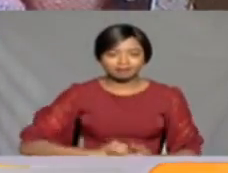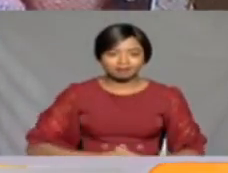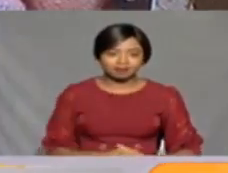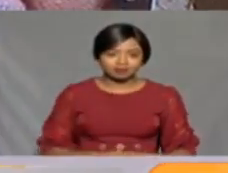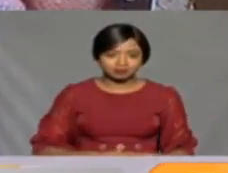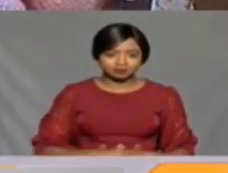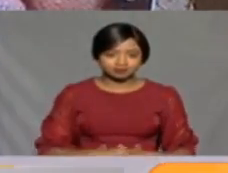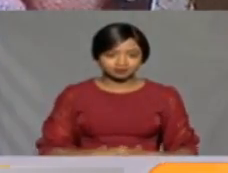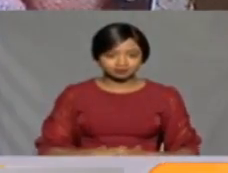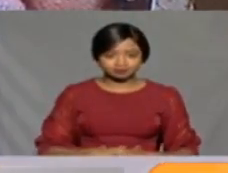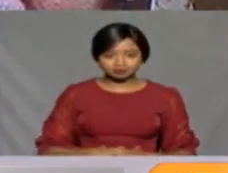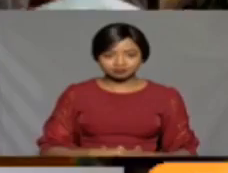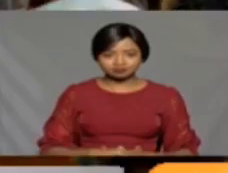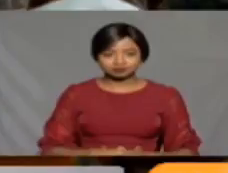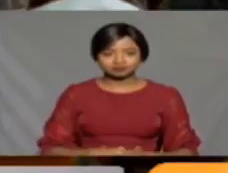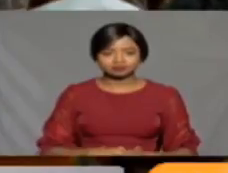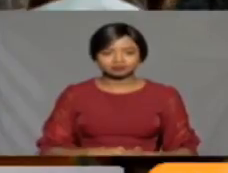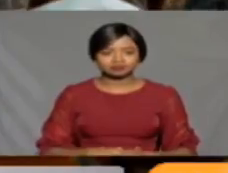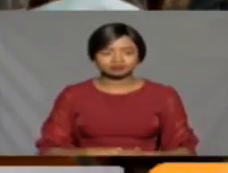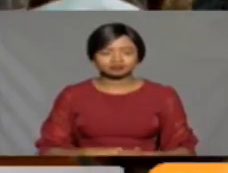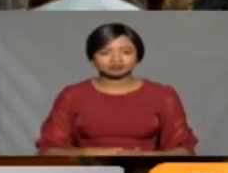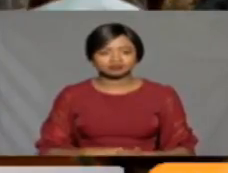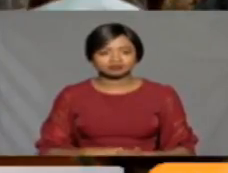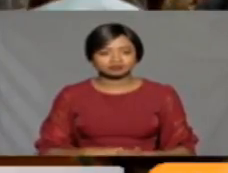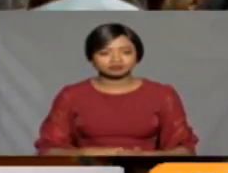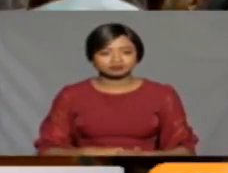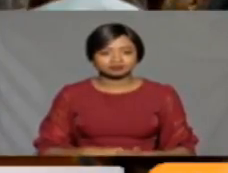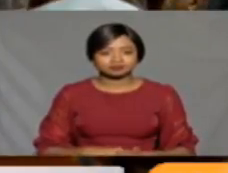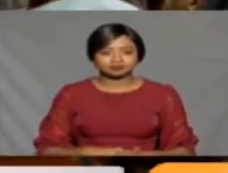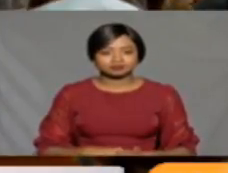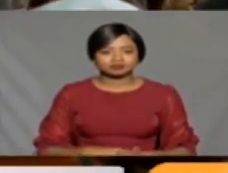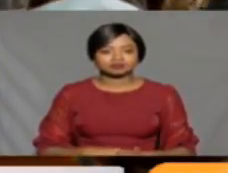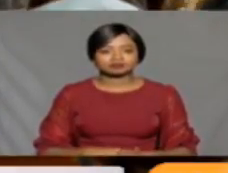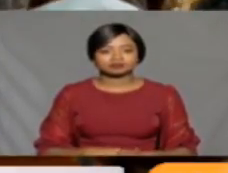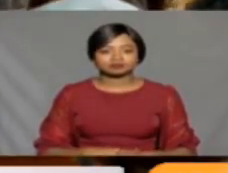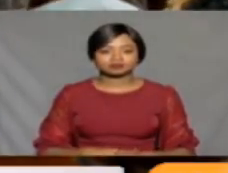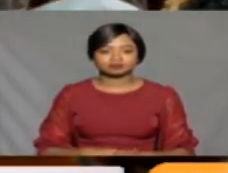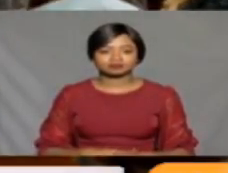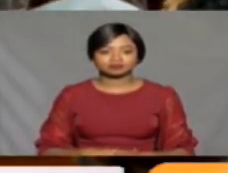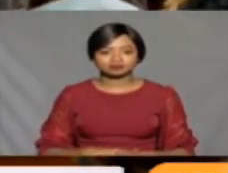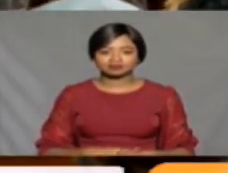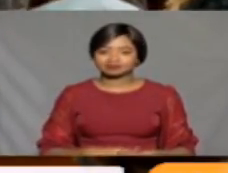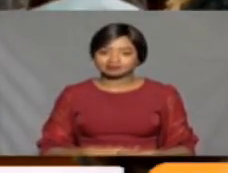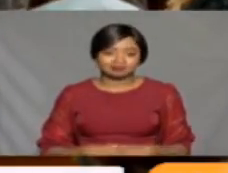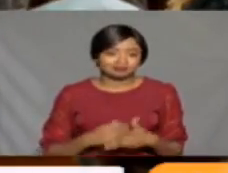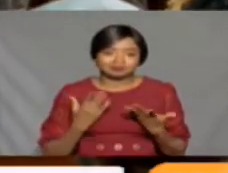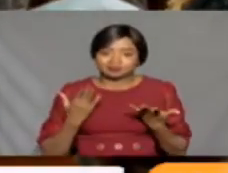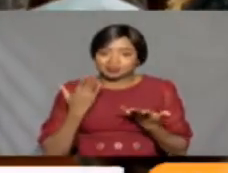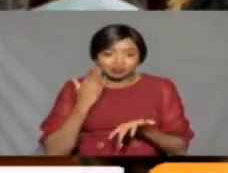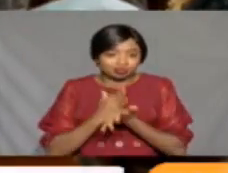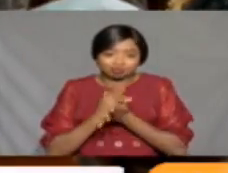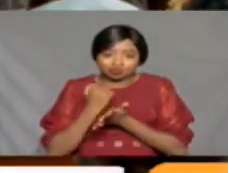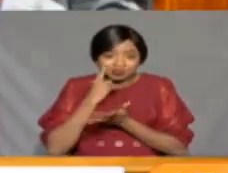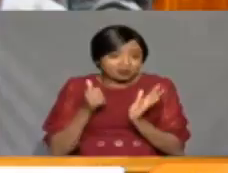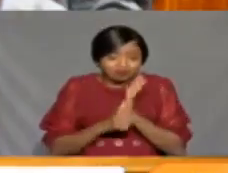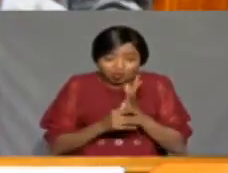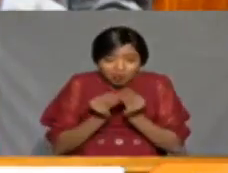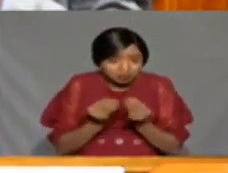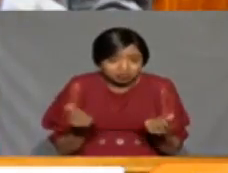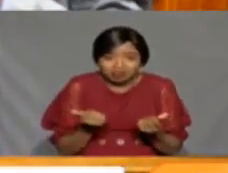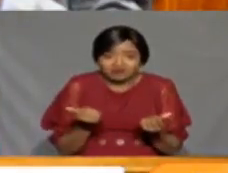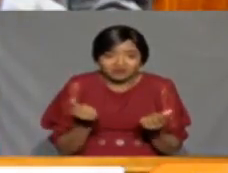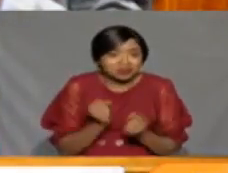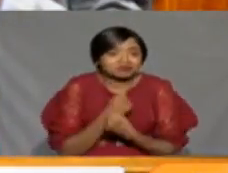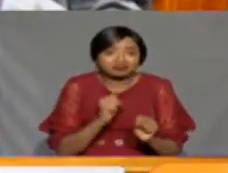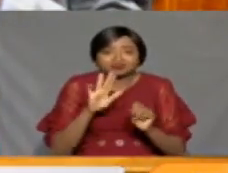Gowin reports. With the one before this court, there seems to be no end in sight for the dispute over Division of